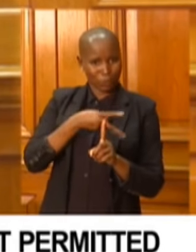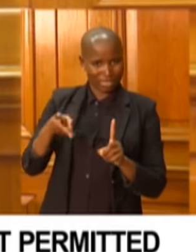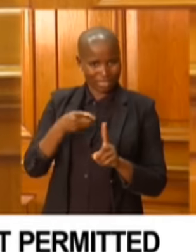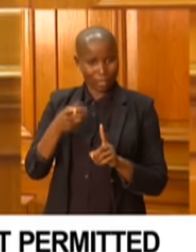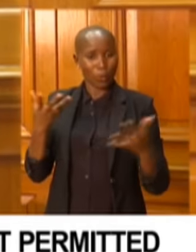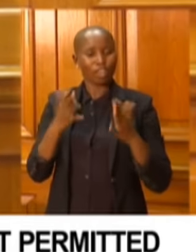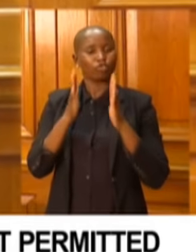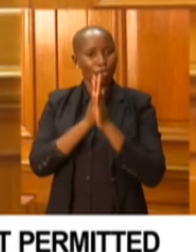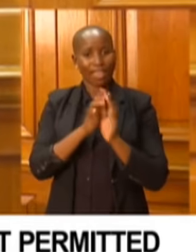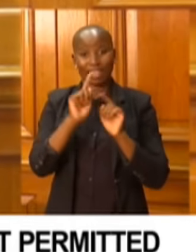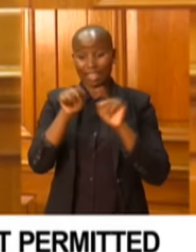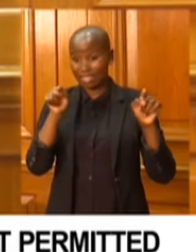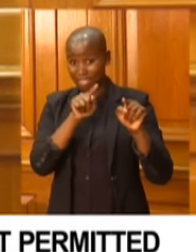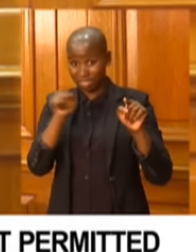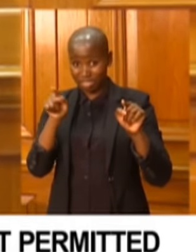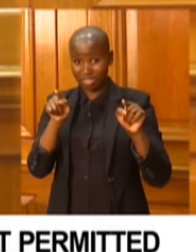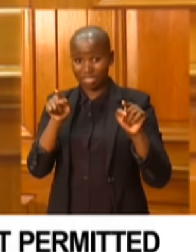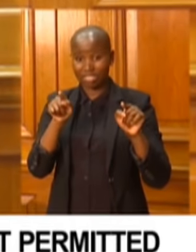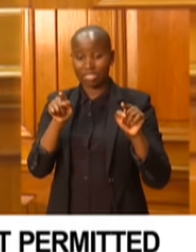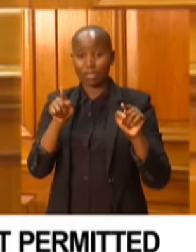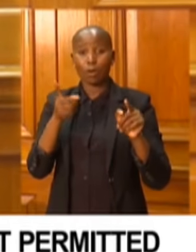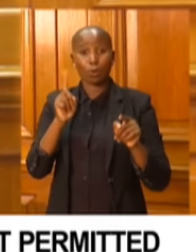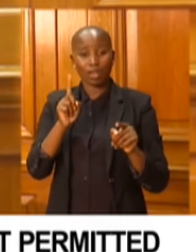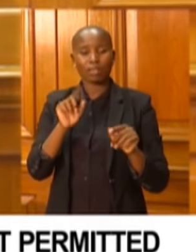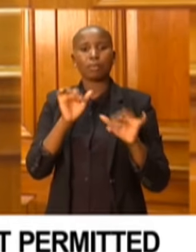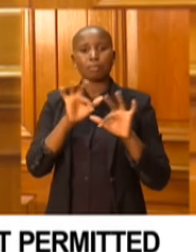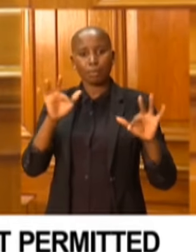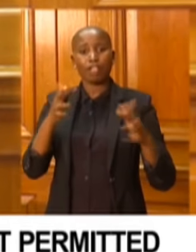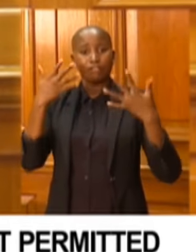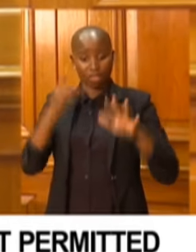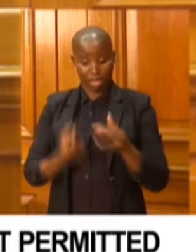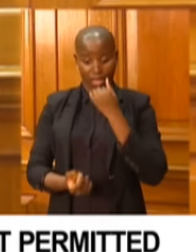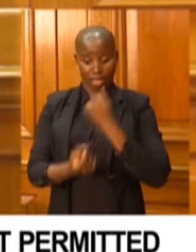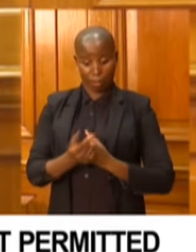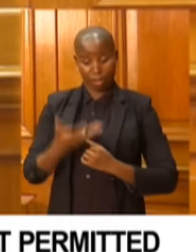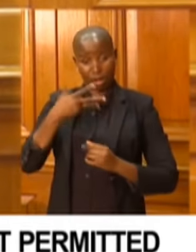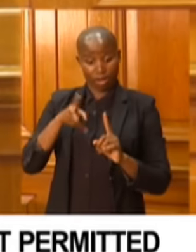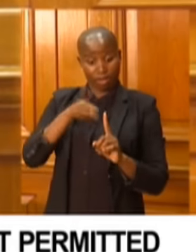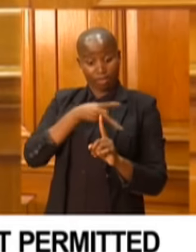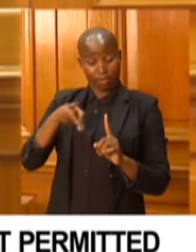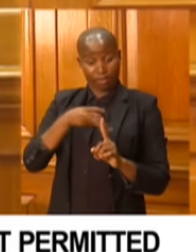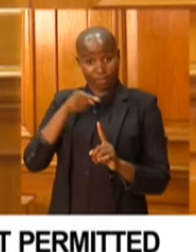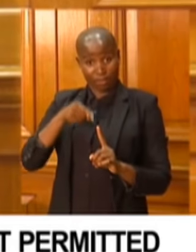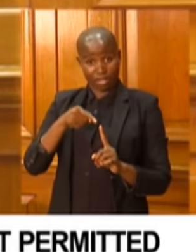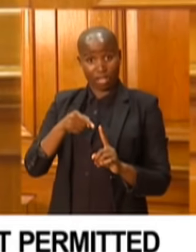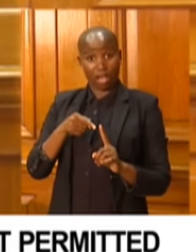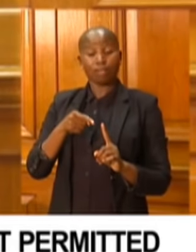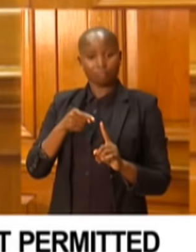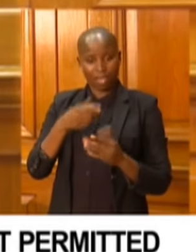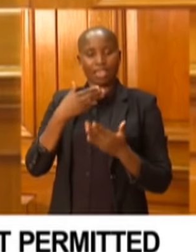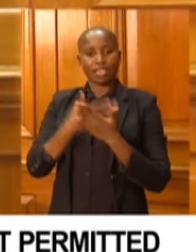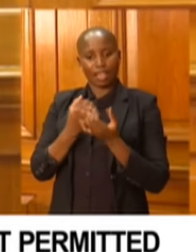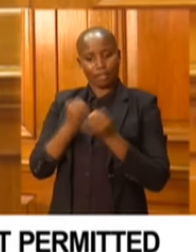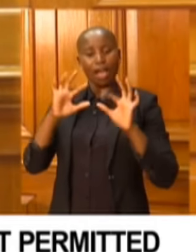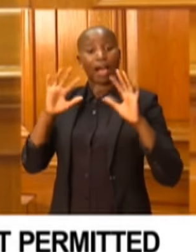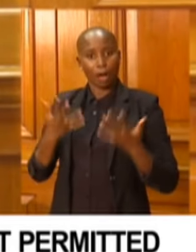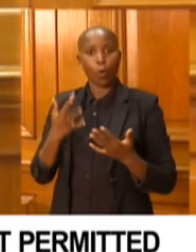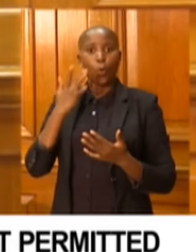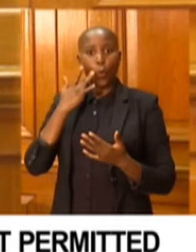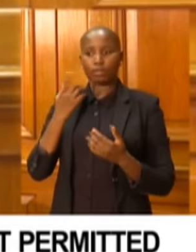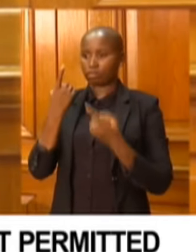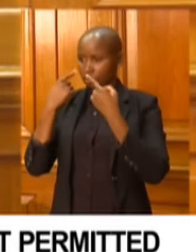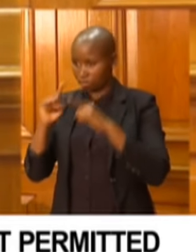are trained to accompany survivors of gender-based violence from the time they report the incident until they